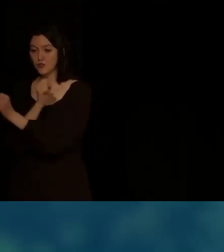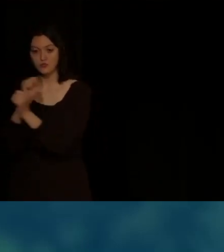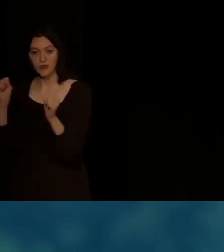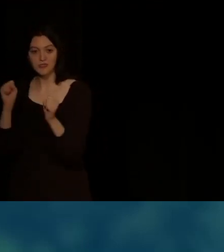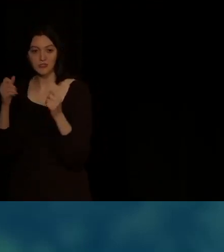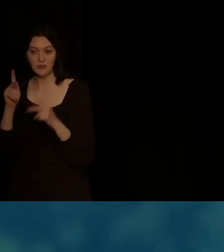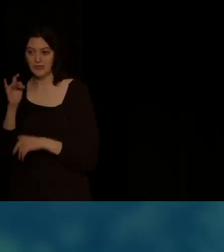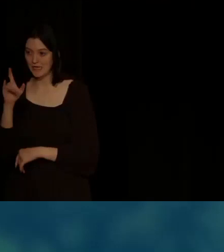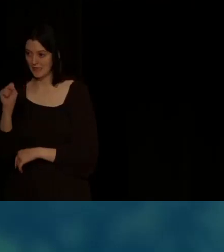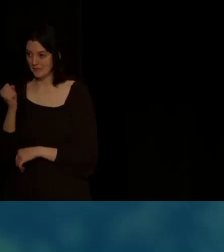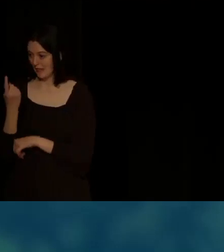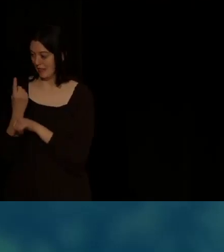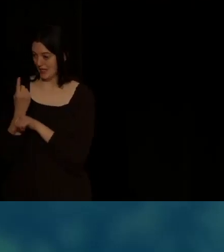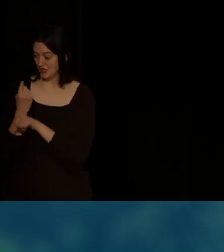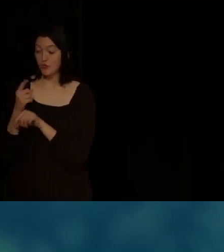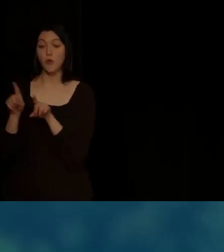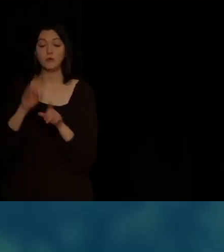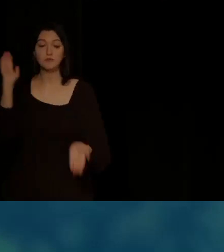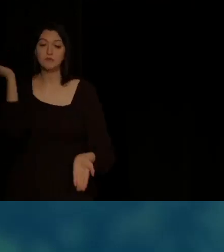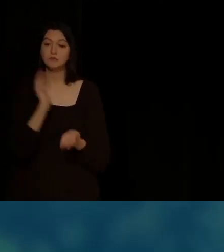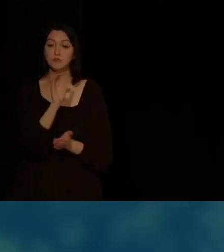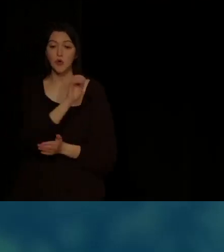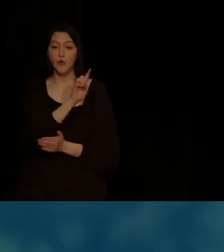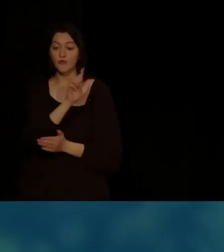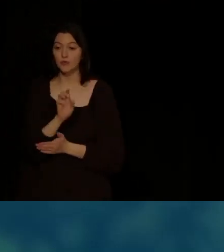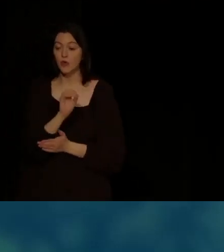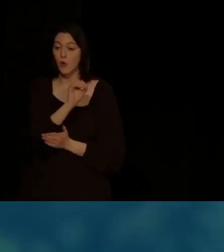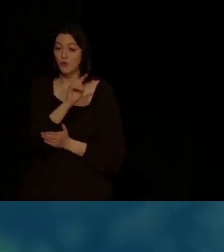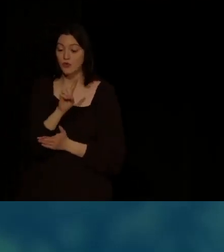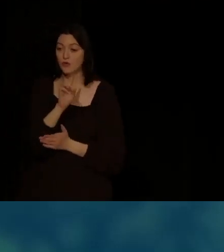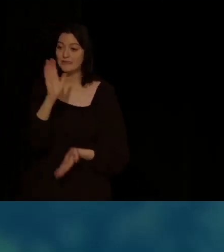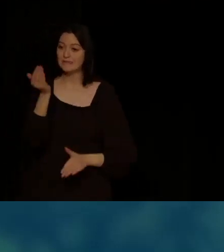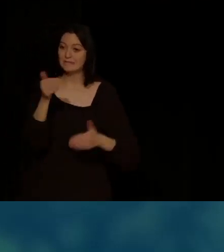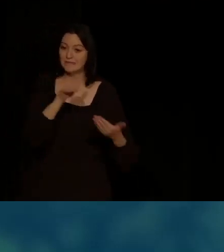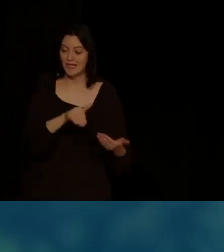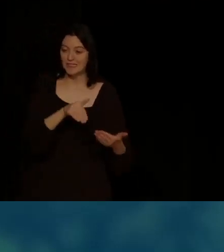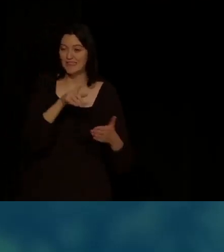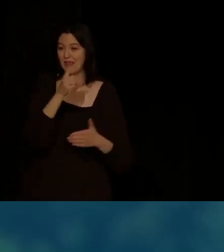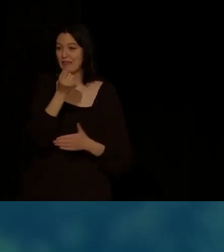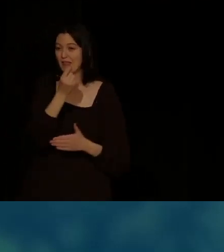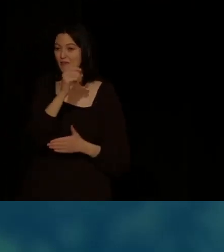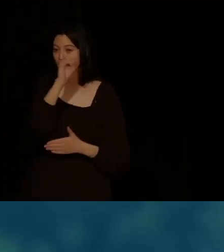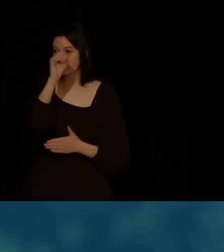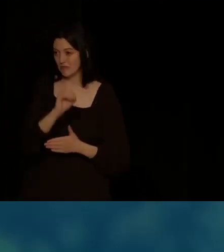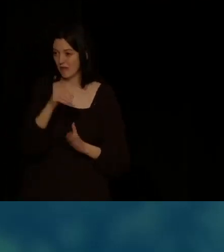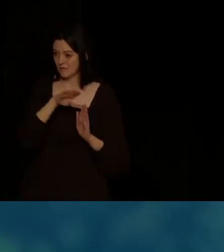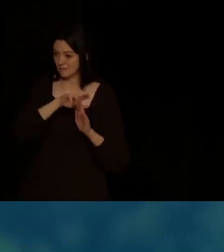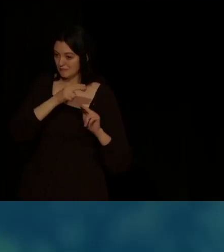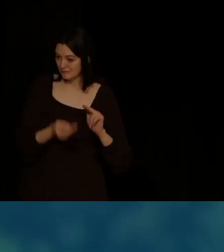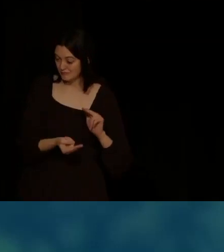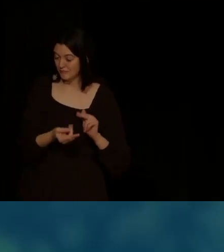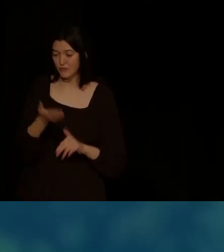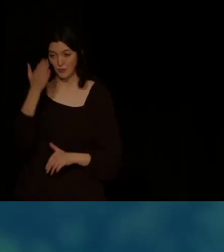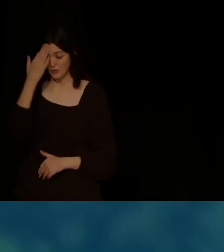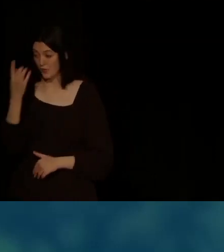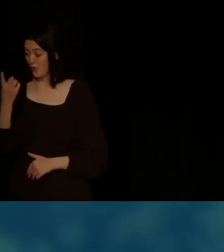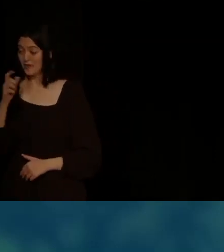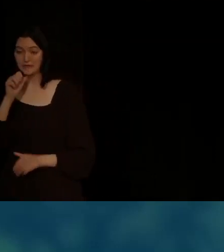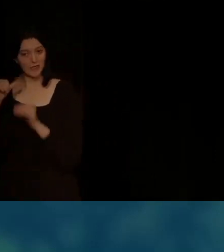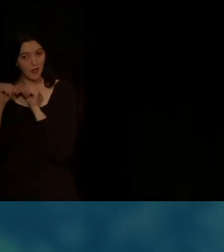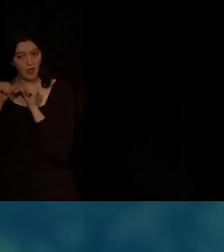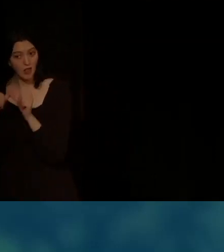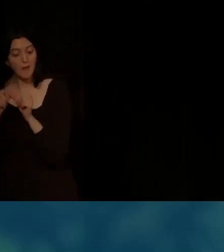also saw a decrease of overdose deaths by 11%. And we know that 1 year does not make a trend, but